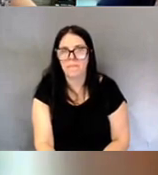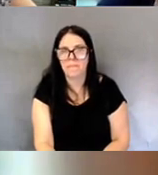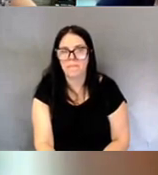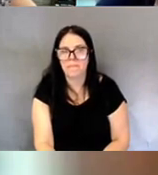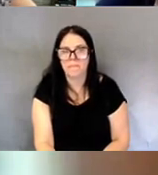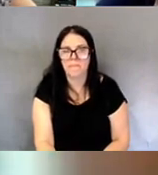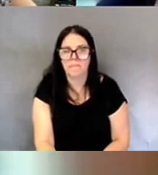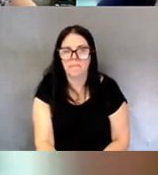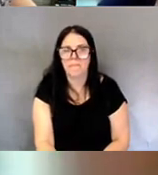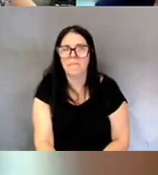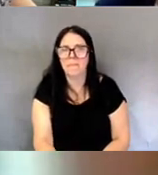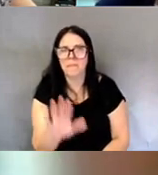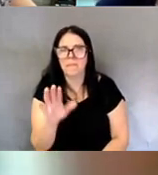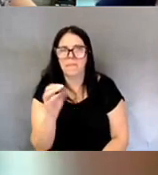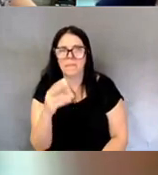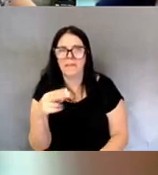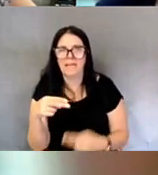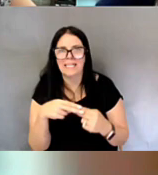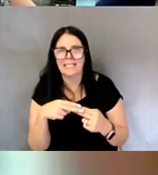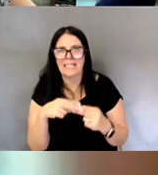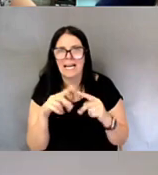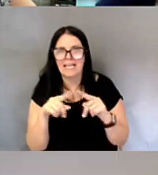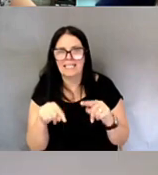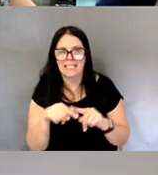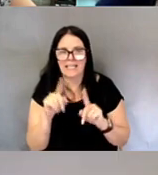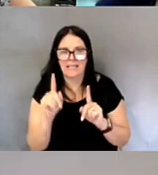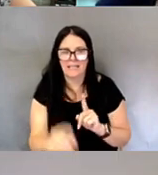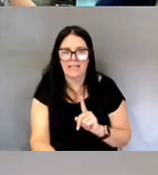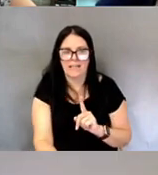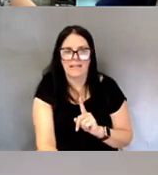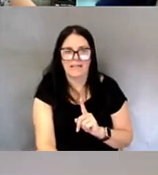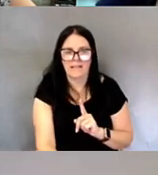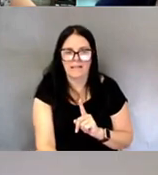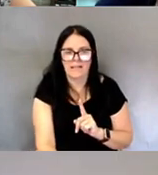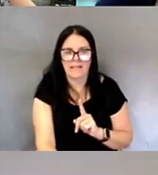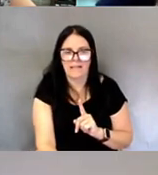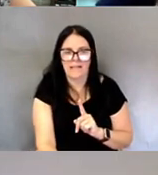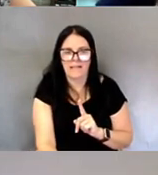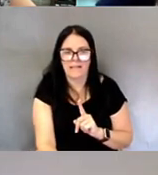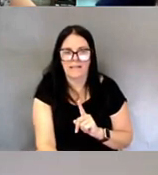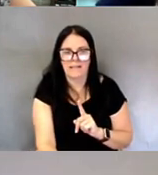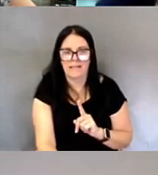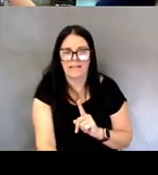So Monica, I'm going to go back to the slide deck. Let me see. Let me just share that.